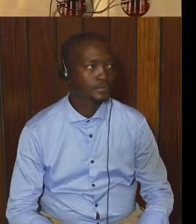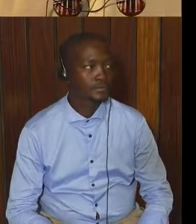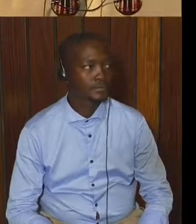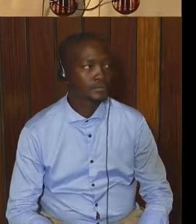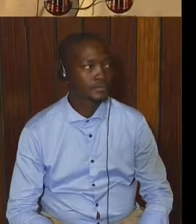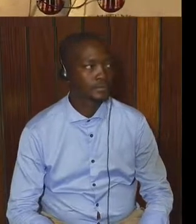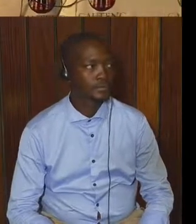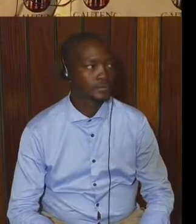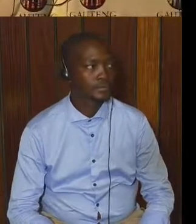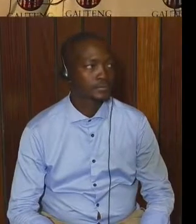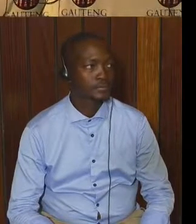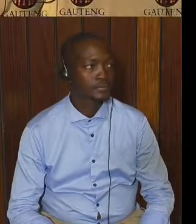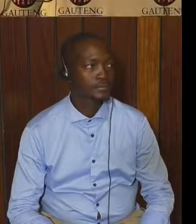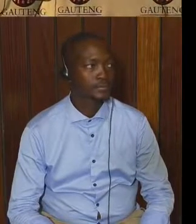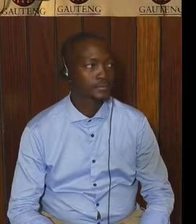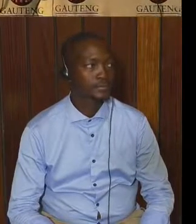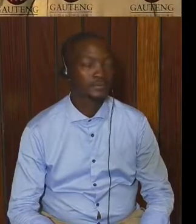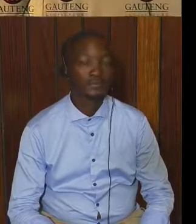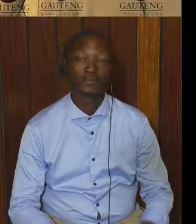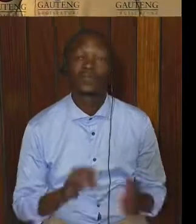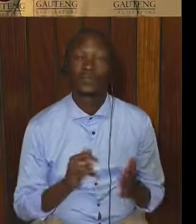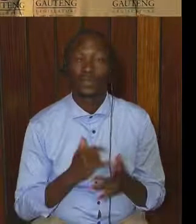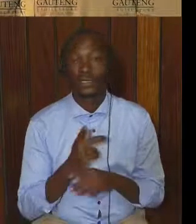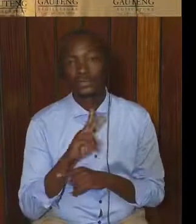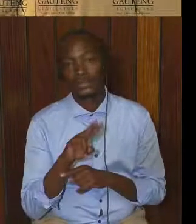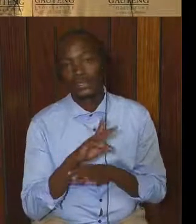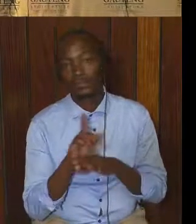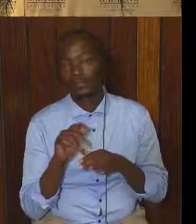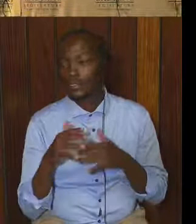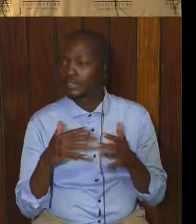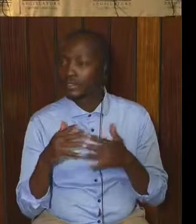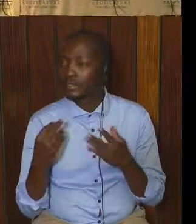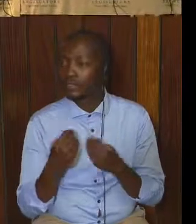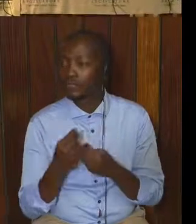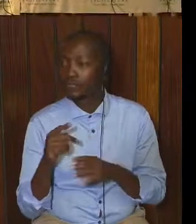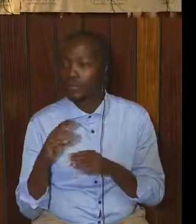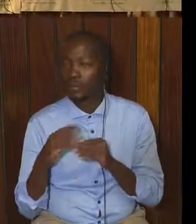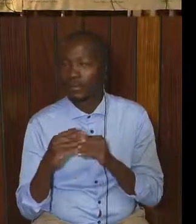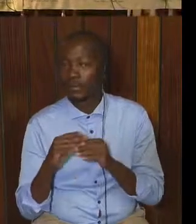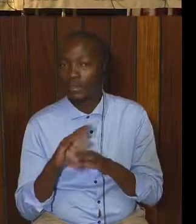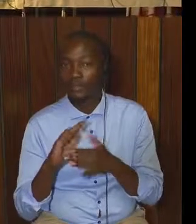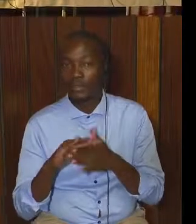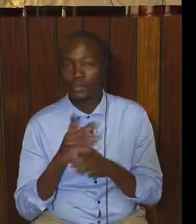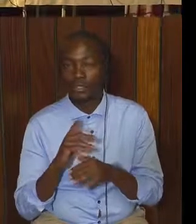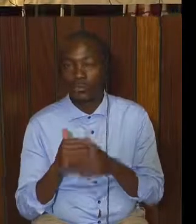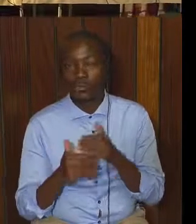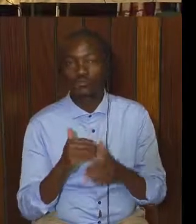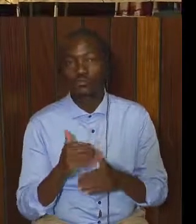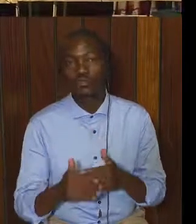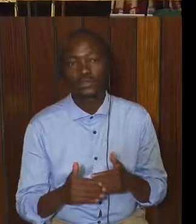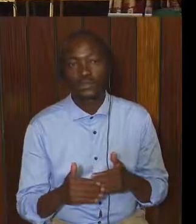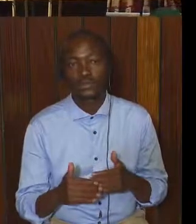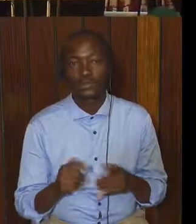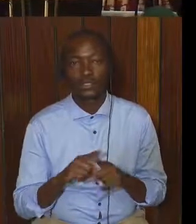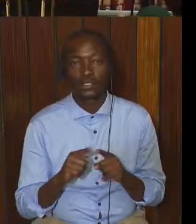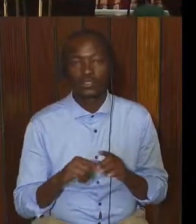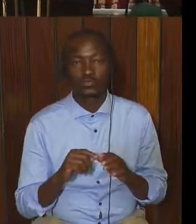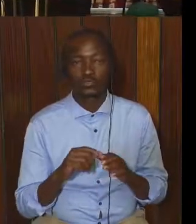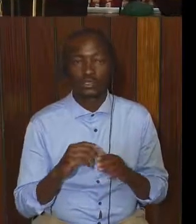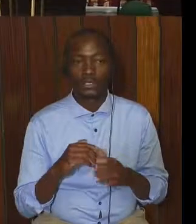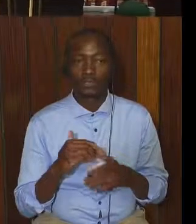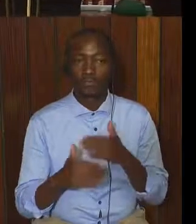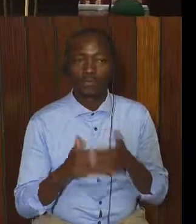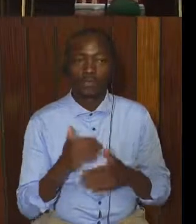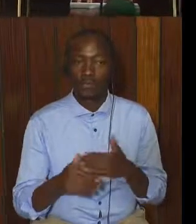Thank you very much. I just want to check if there's anything from members just very briefly, because then I want to proceed to the progress report